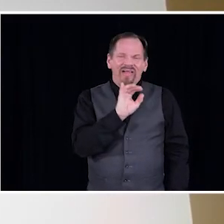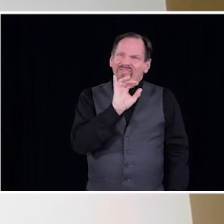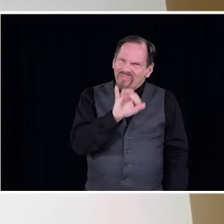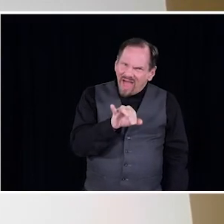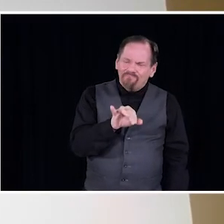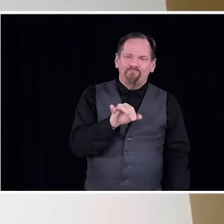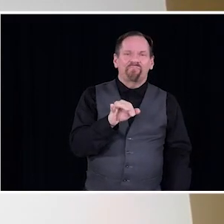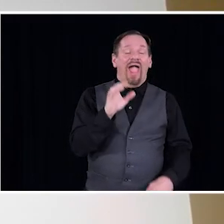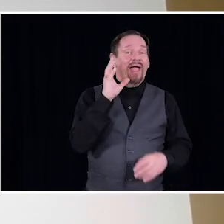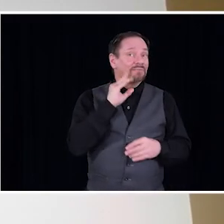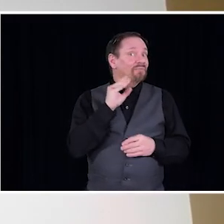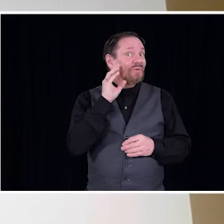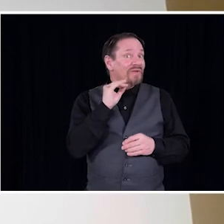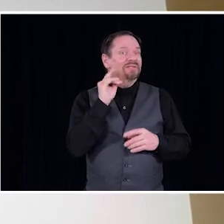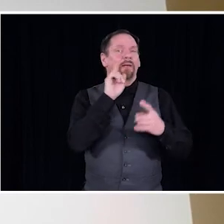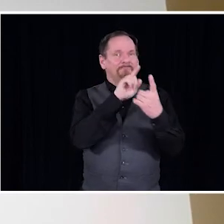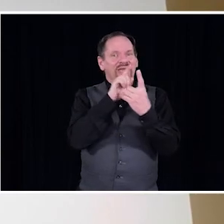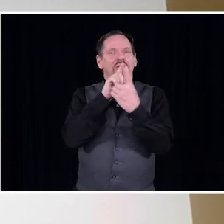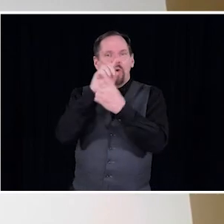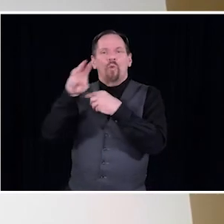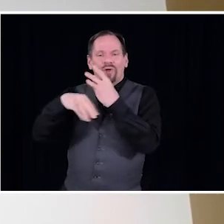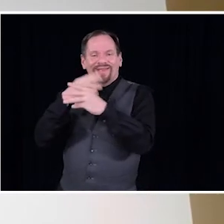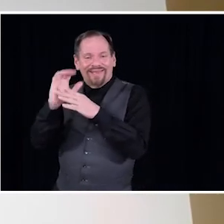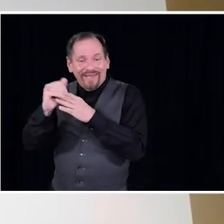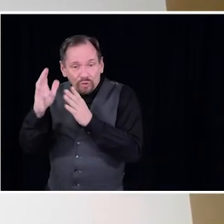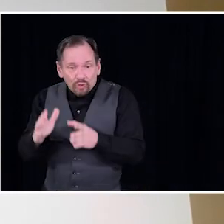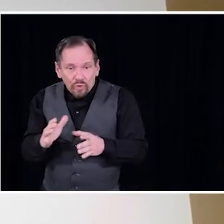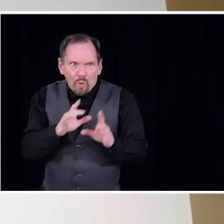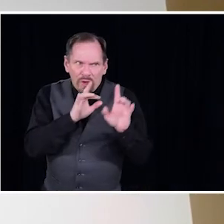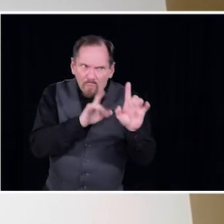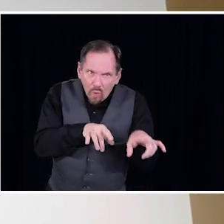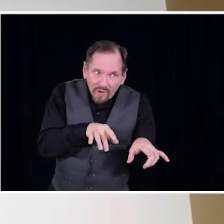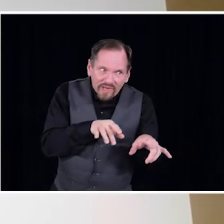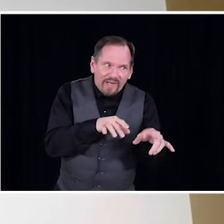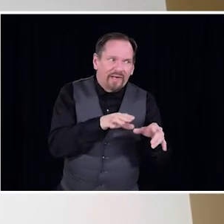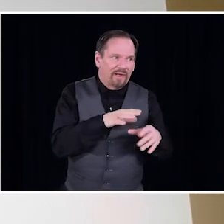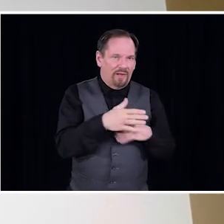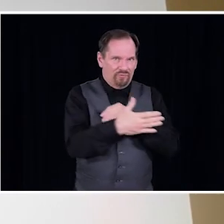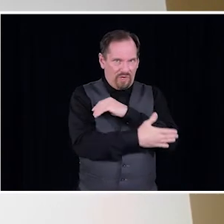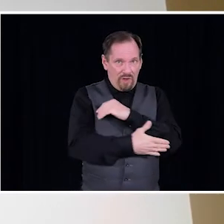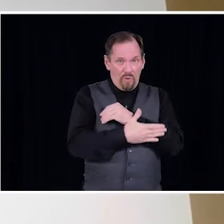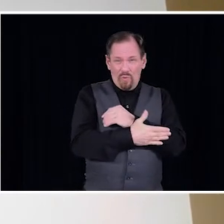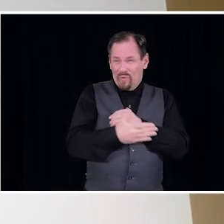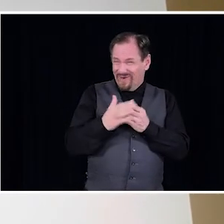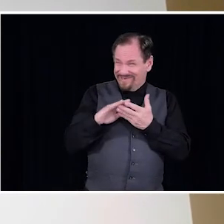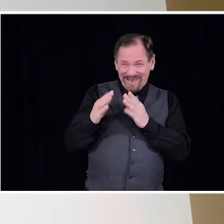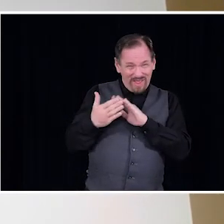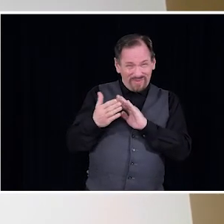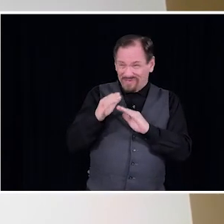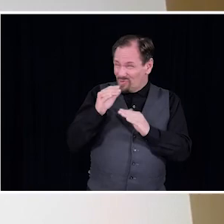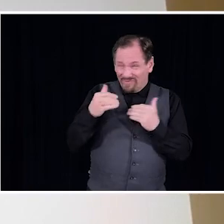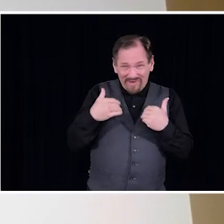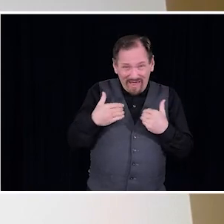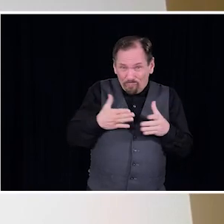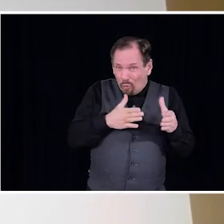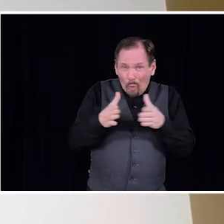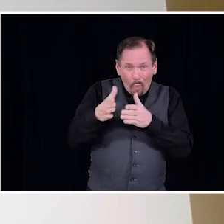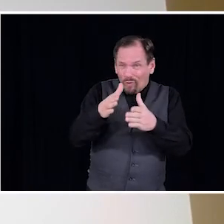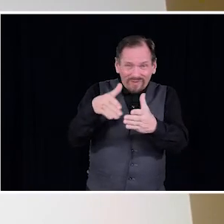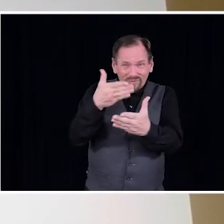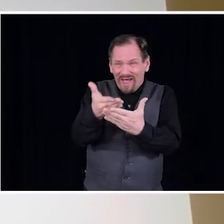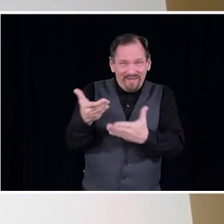leaders, and tell stories that might not have been told. Reporting in a country where many towns and villages were inaccessible by roads,